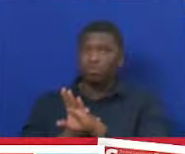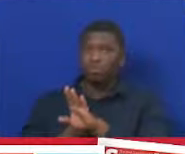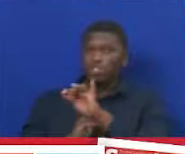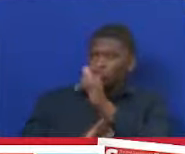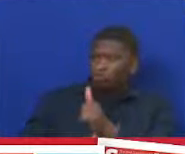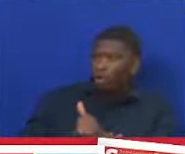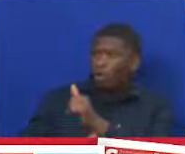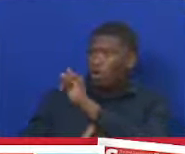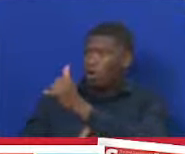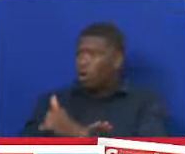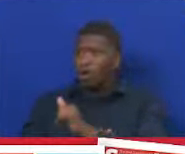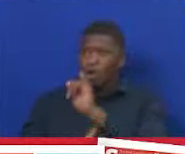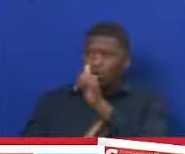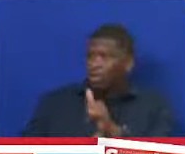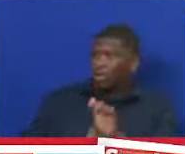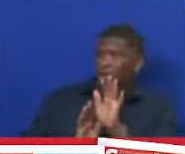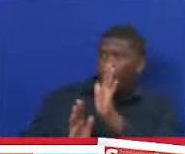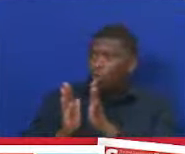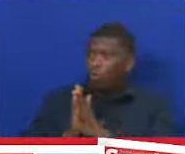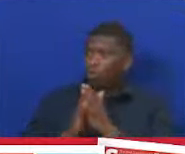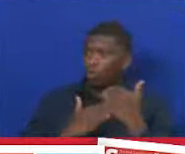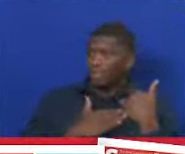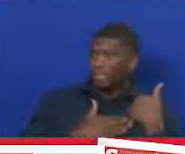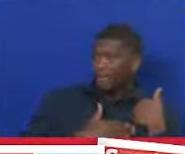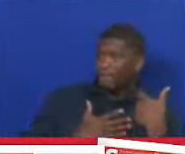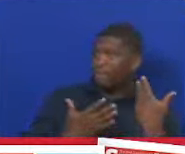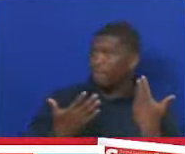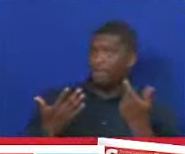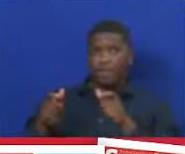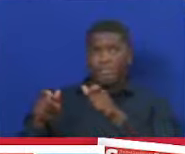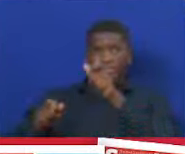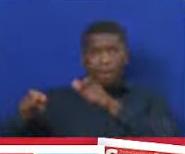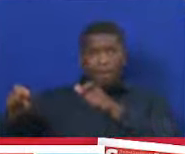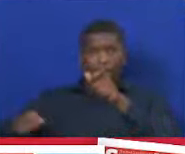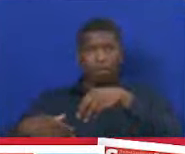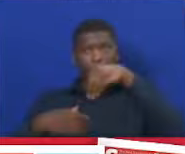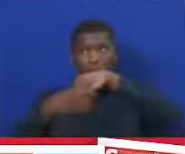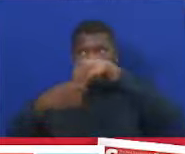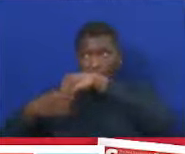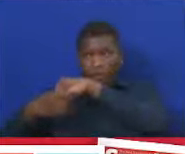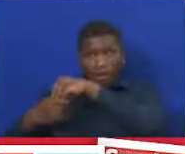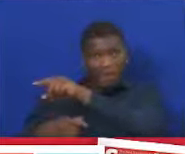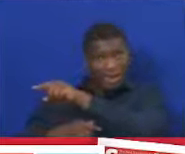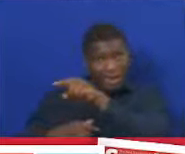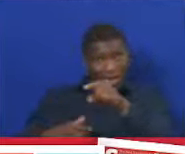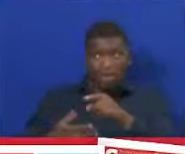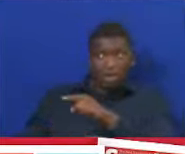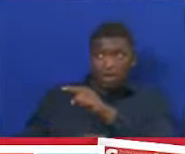people who were within the premises are not in possession of